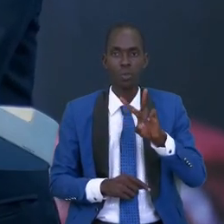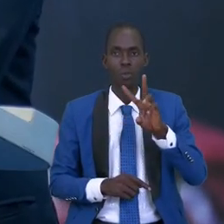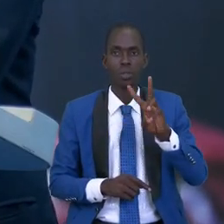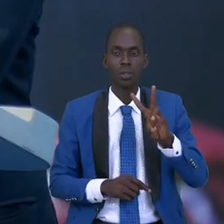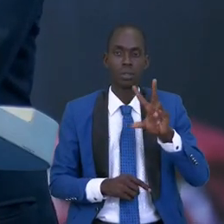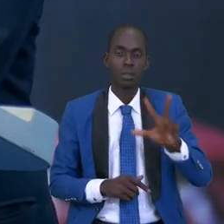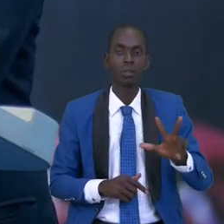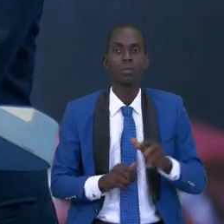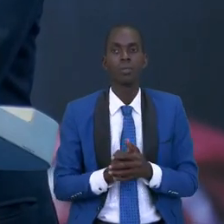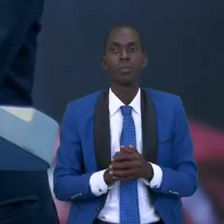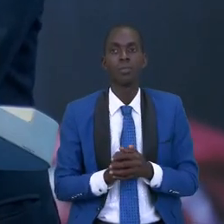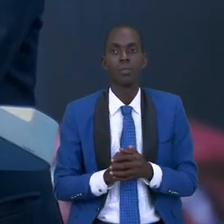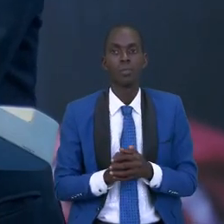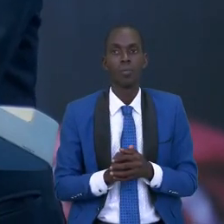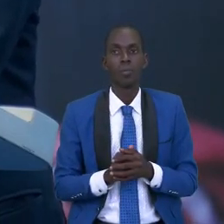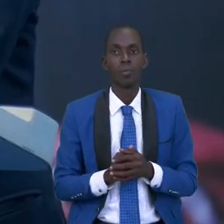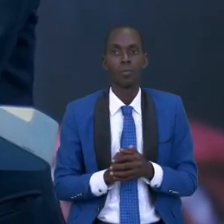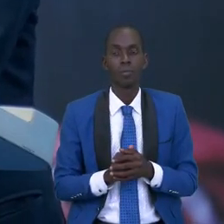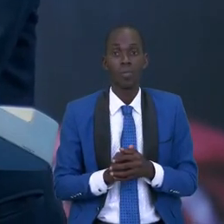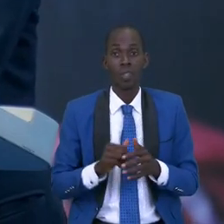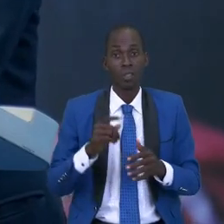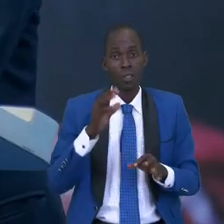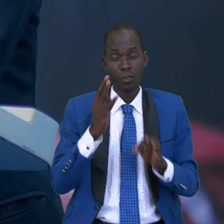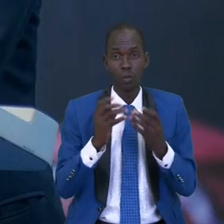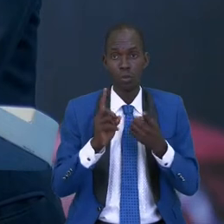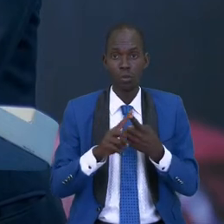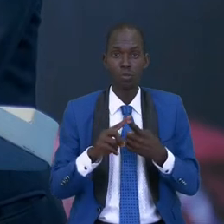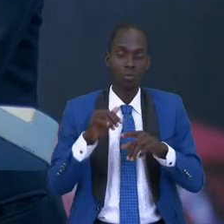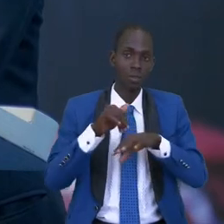+234 915 444 9263. I will take the number again,